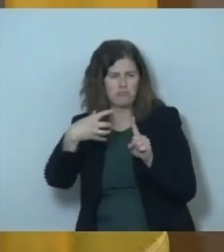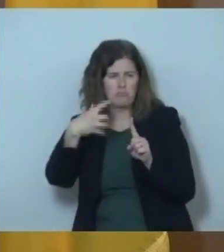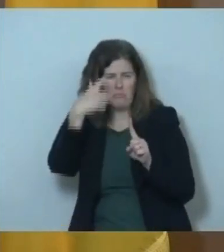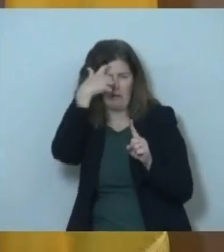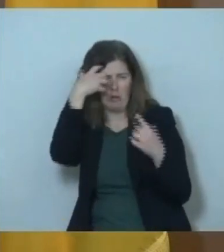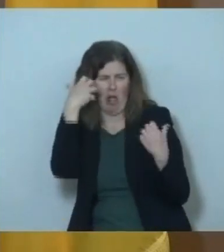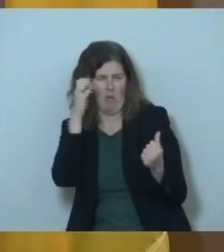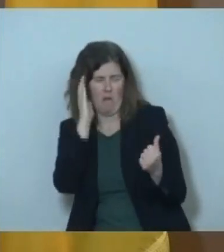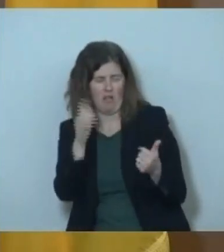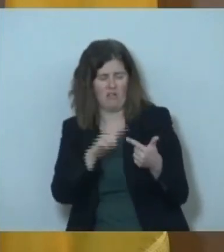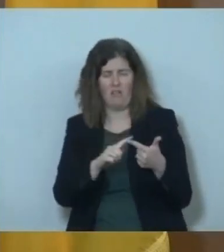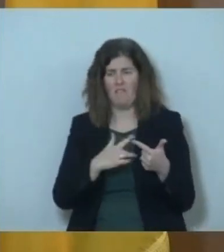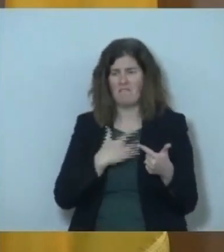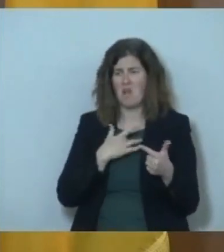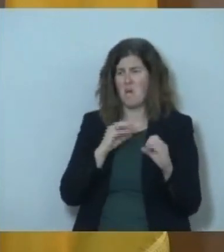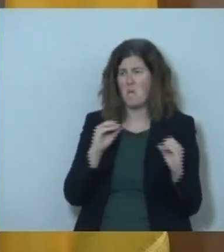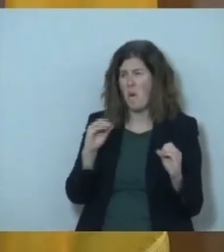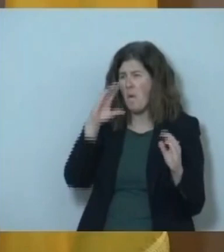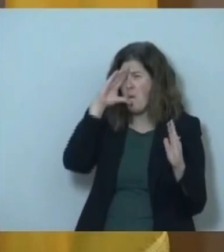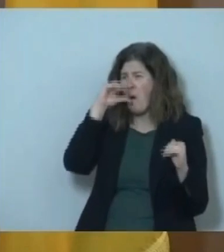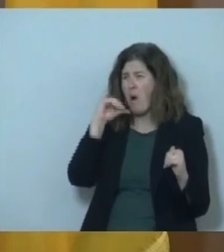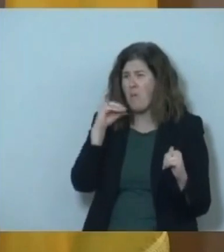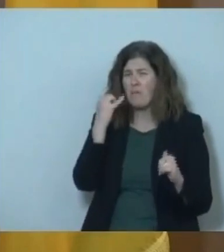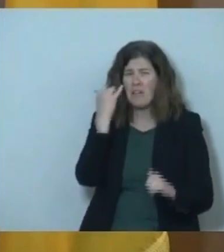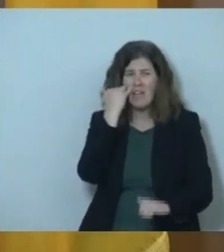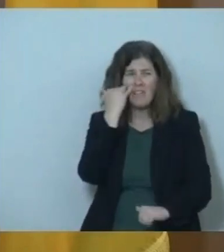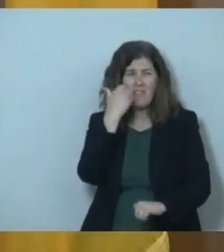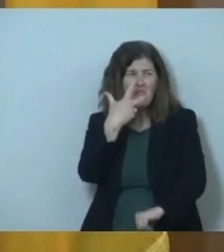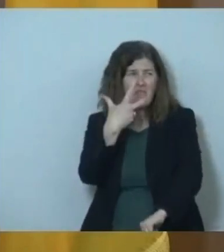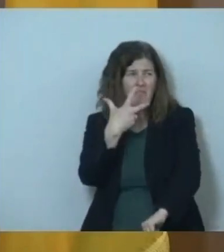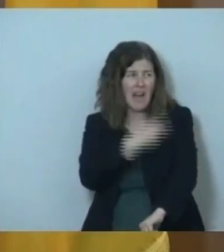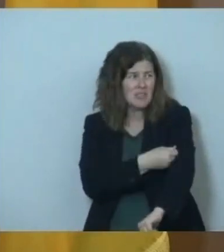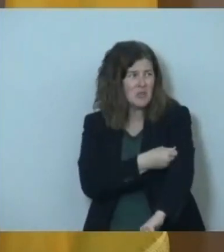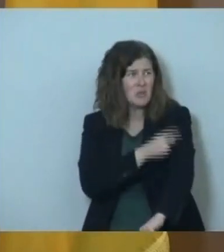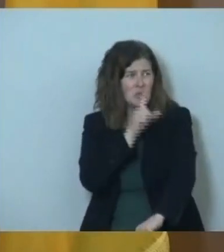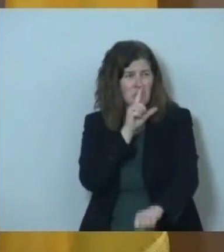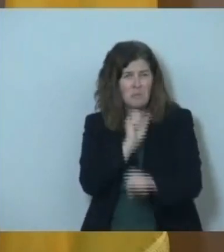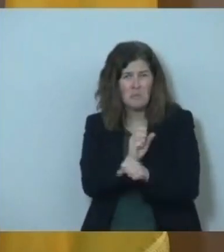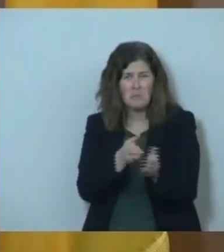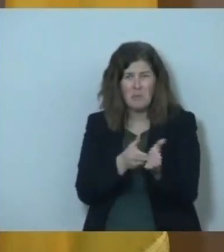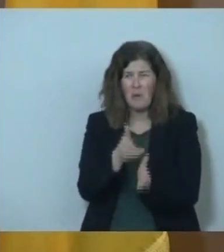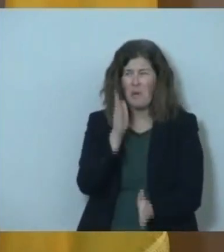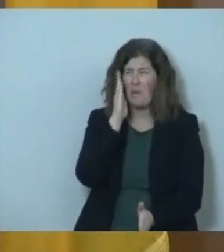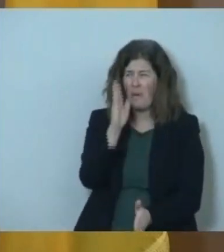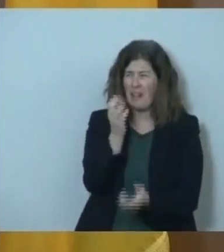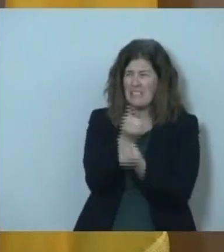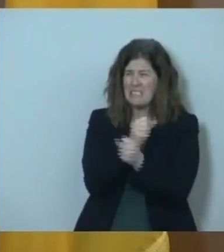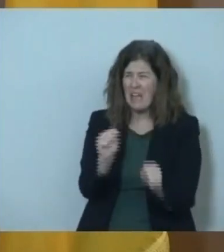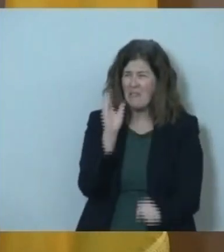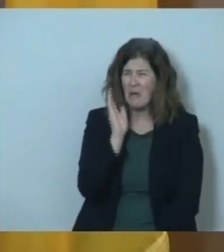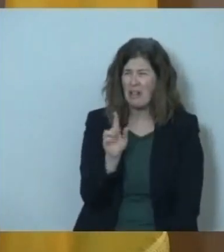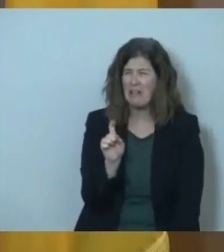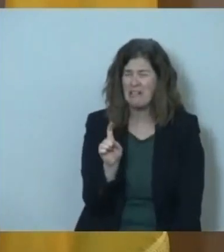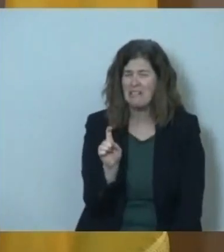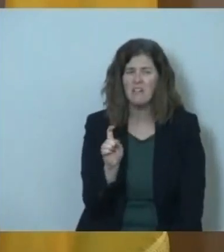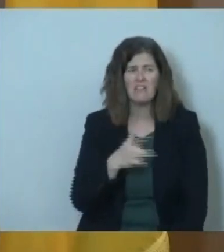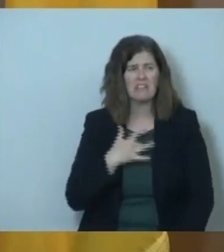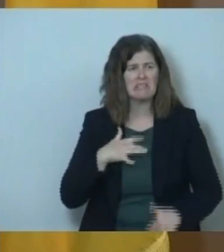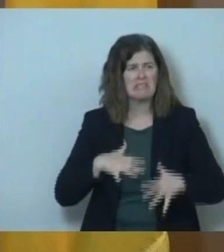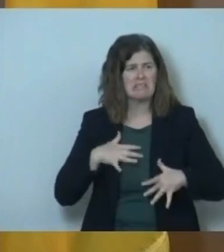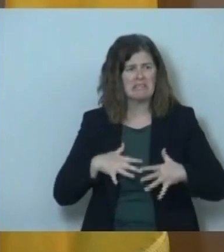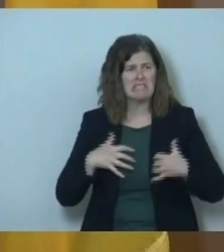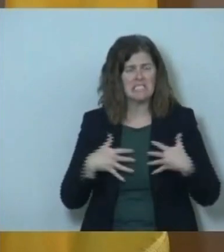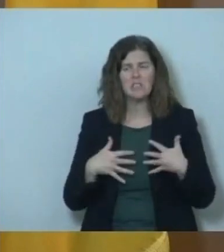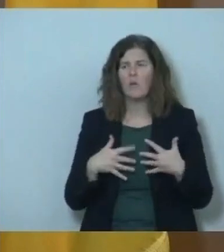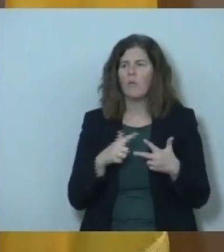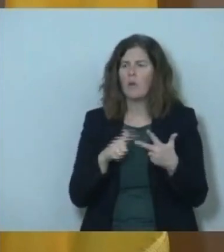about if we don't have a vaccine, is it ever truly going to be safe? And so we want to mitigate those risks, and we want to give people